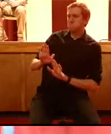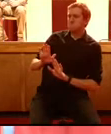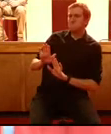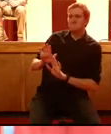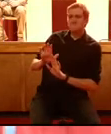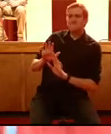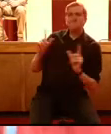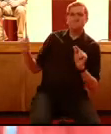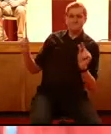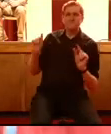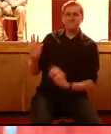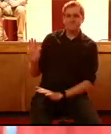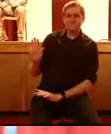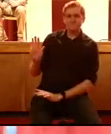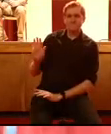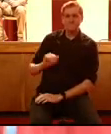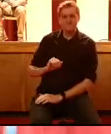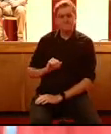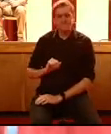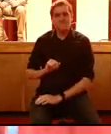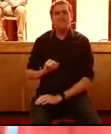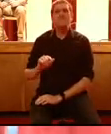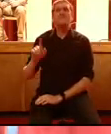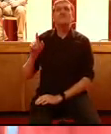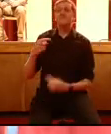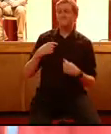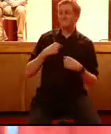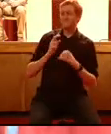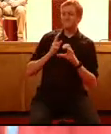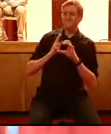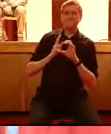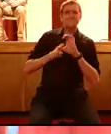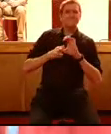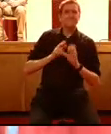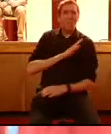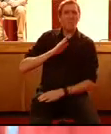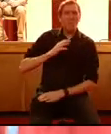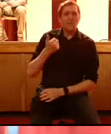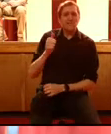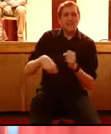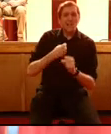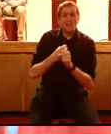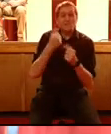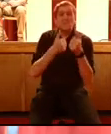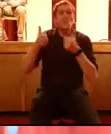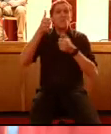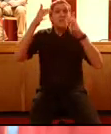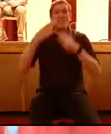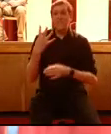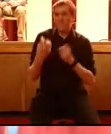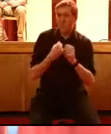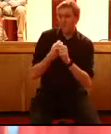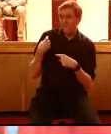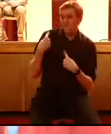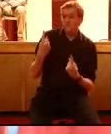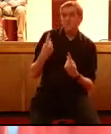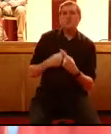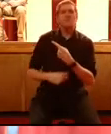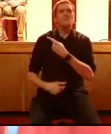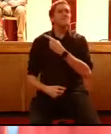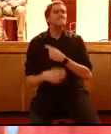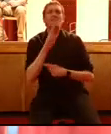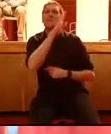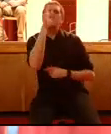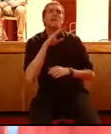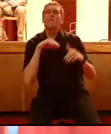And when you sit here, I've been on the board 10 years, superintendent for 4 years after that, Mr. Hartley has never come in to the